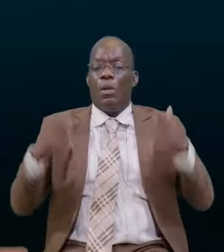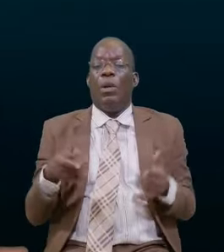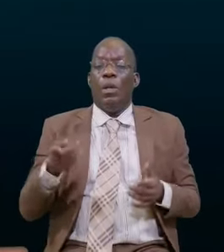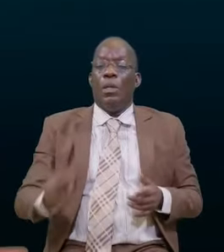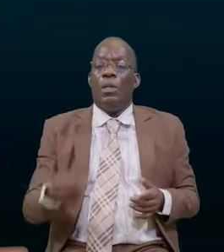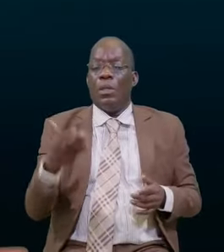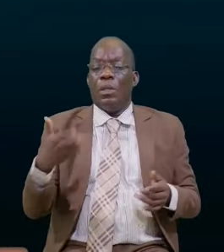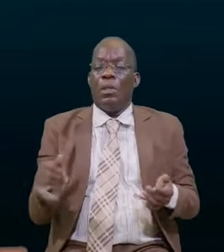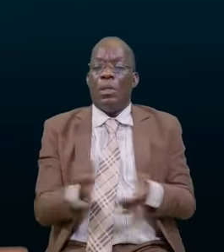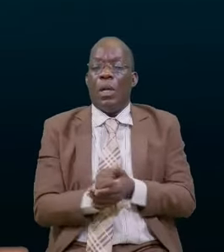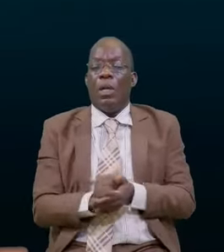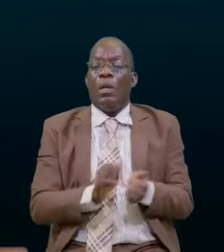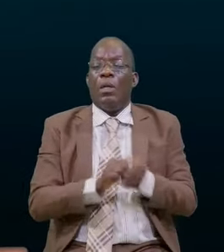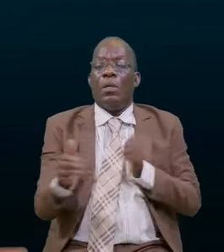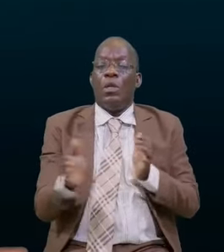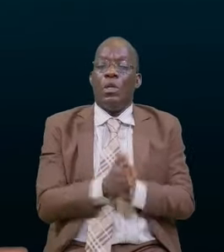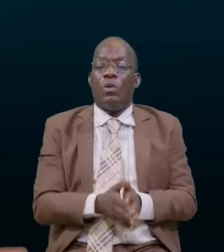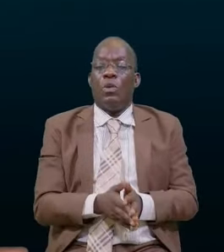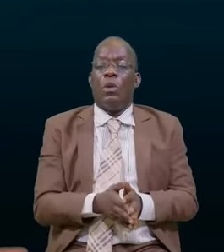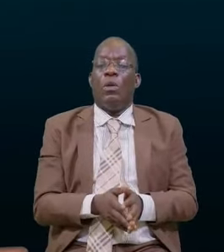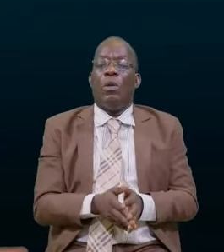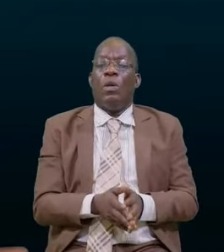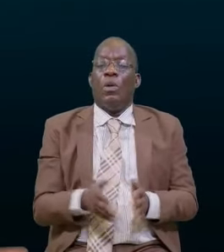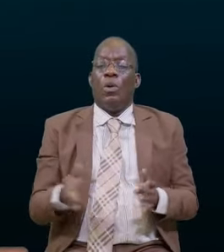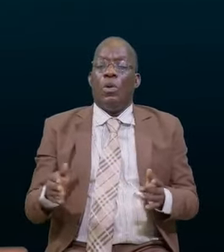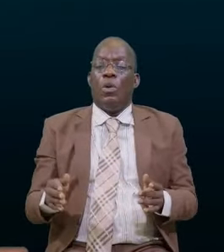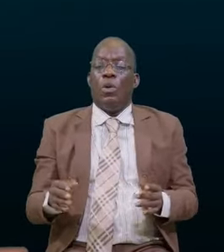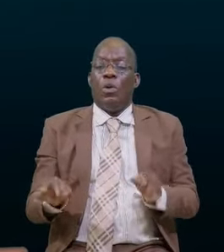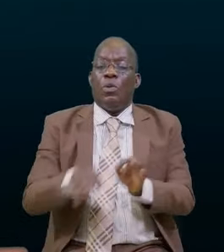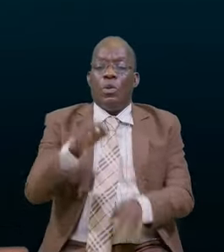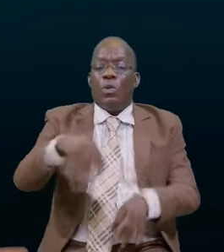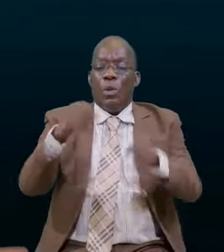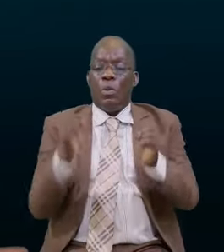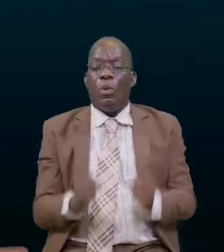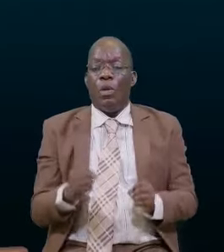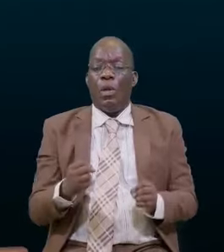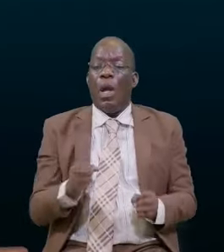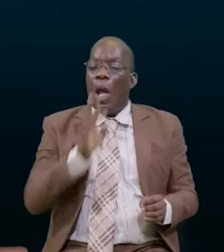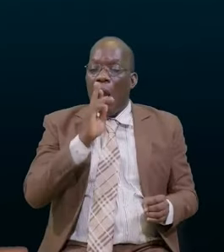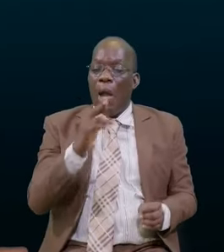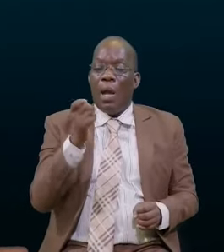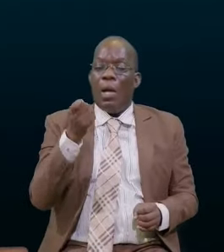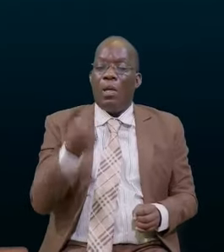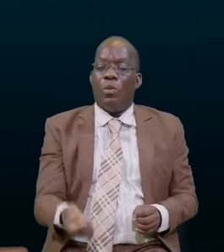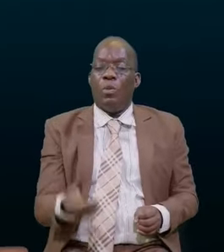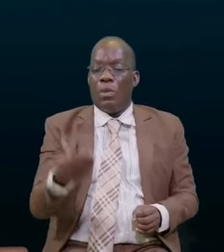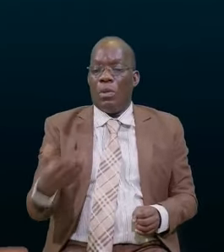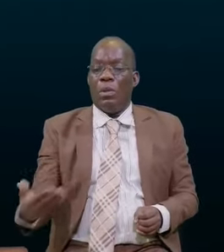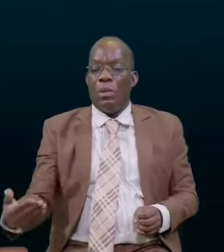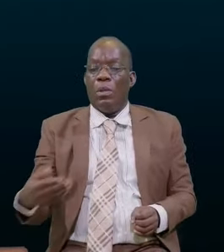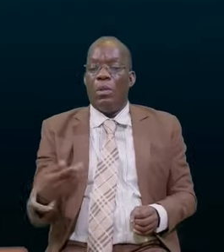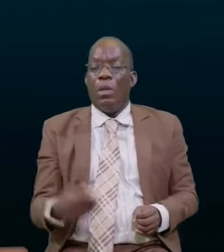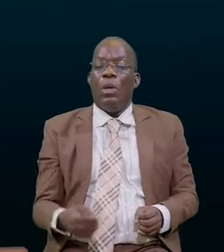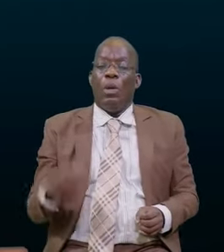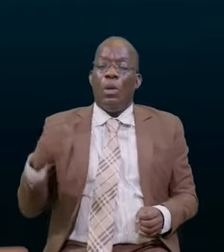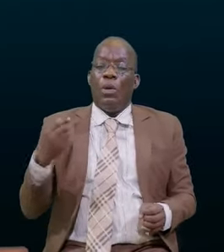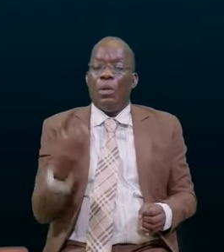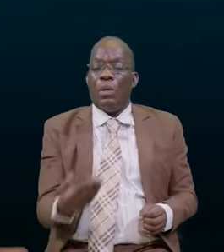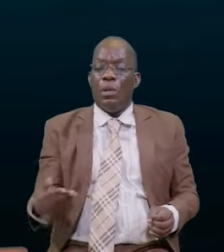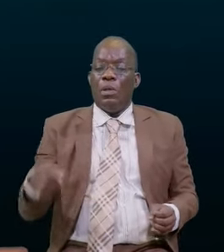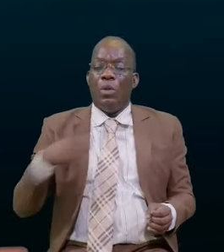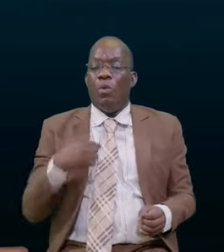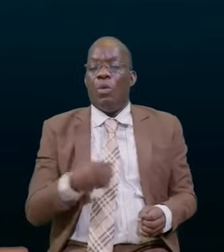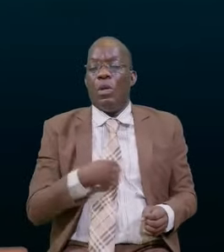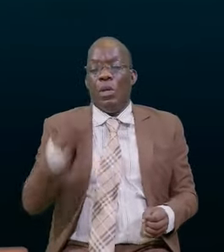fiber and the little things the things that are simil insignificant things we allowed to work in